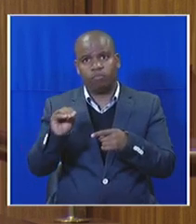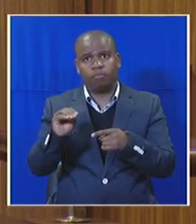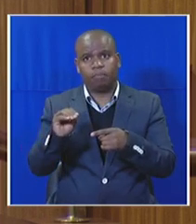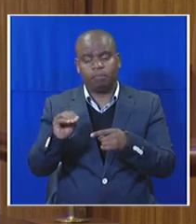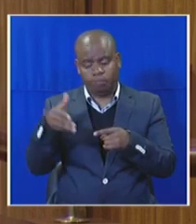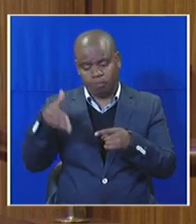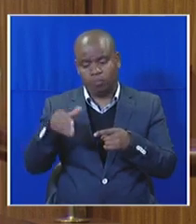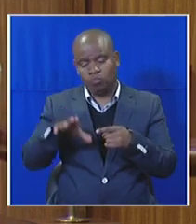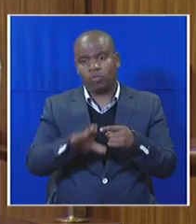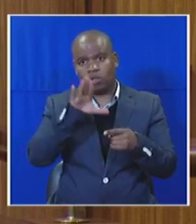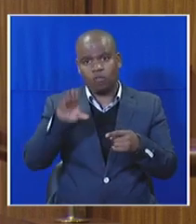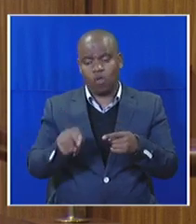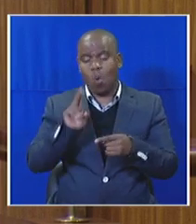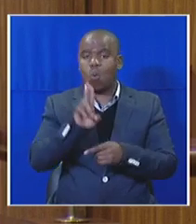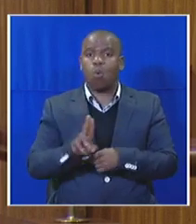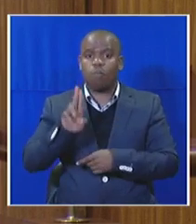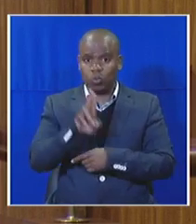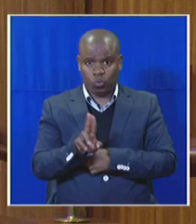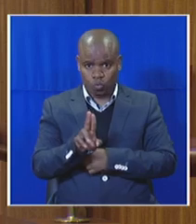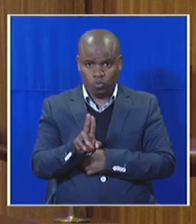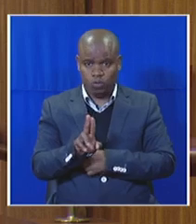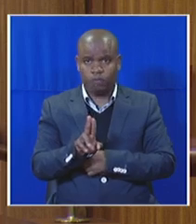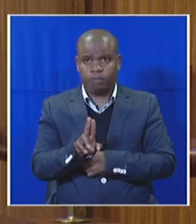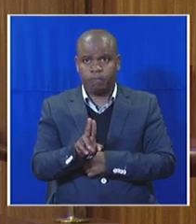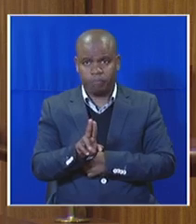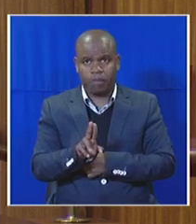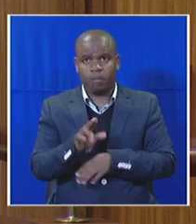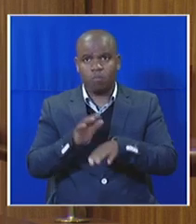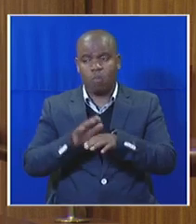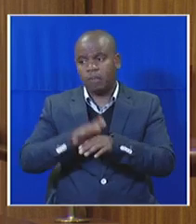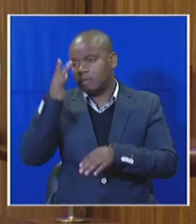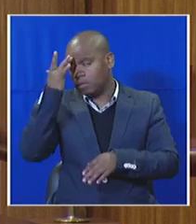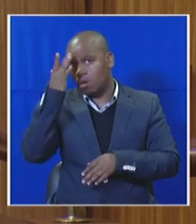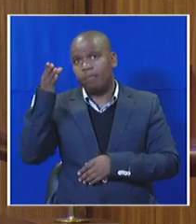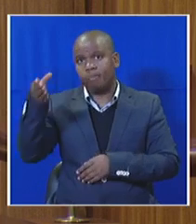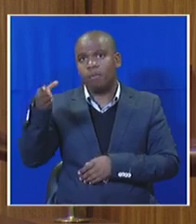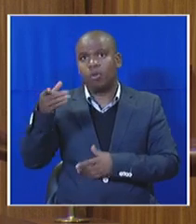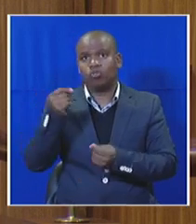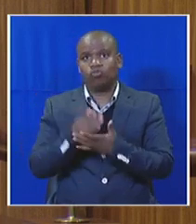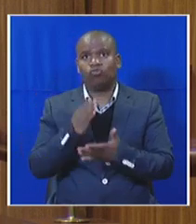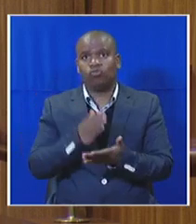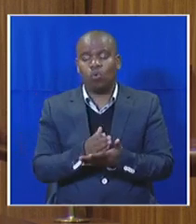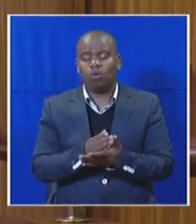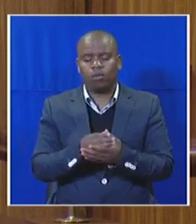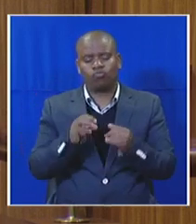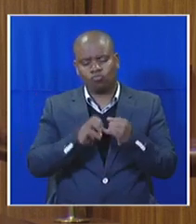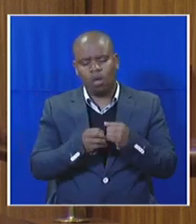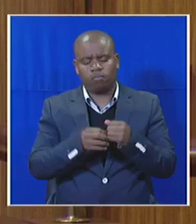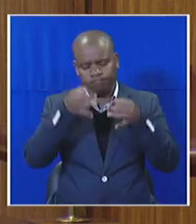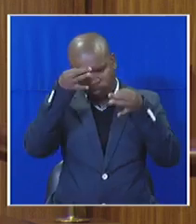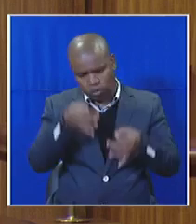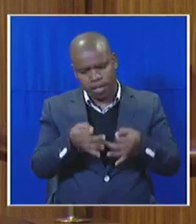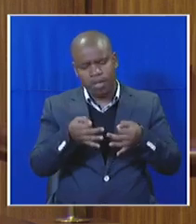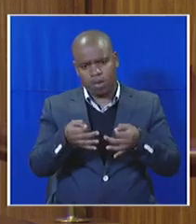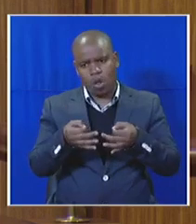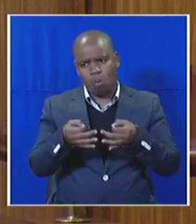South Africa and Ahimsa in case of India, and our resolve to reshape the global